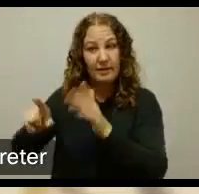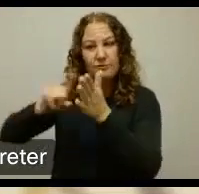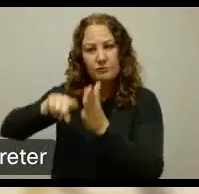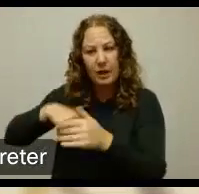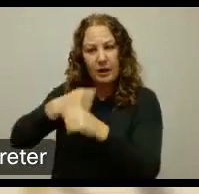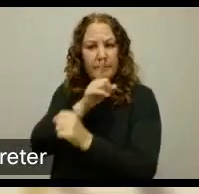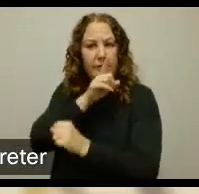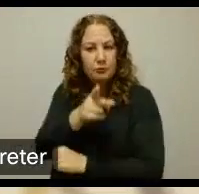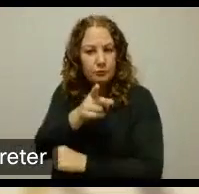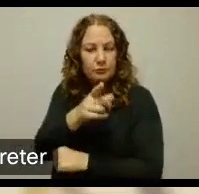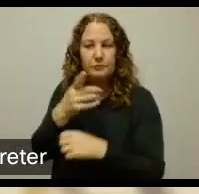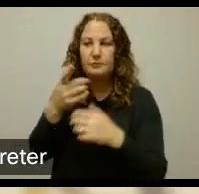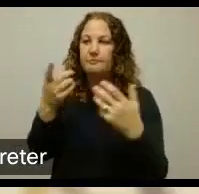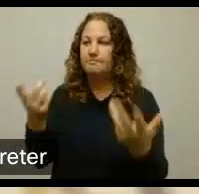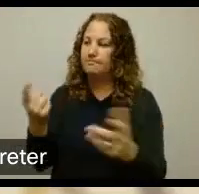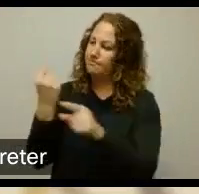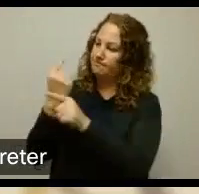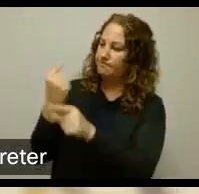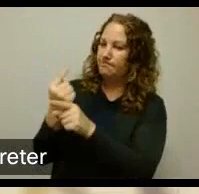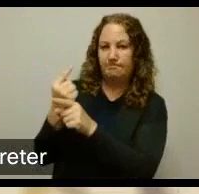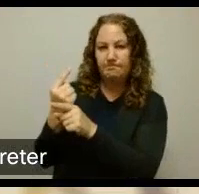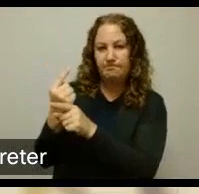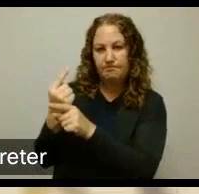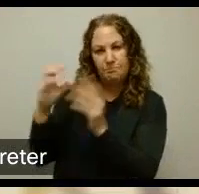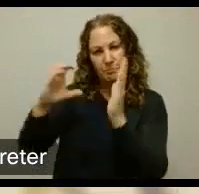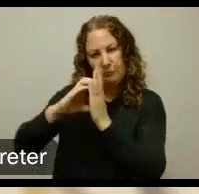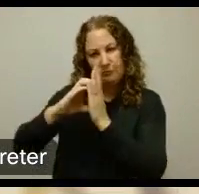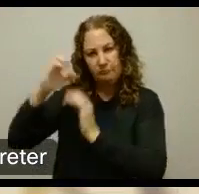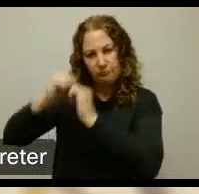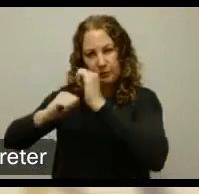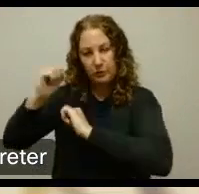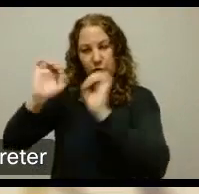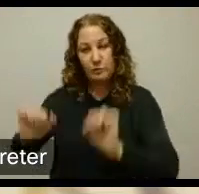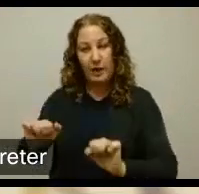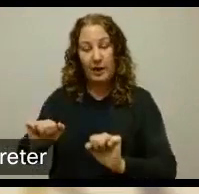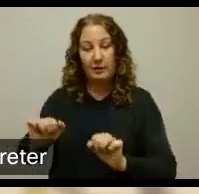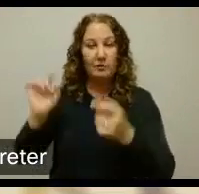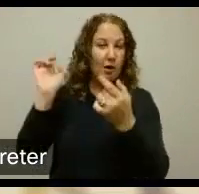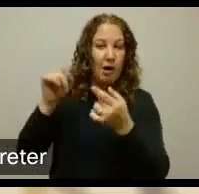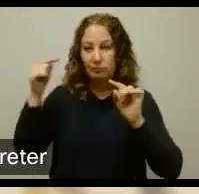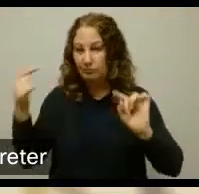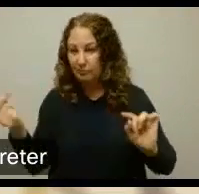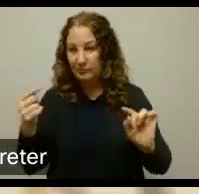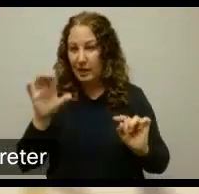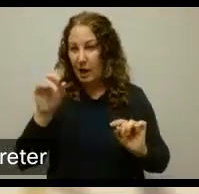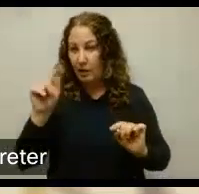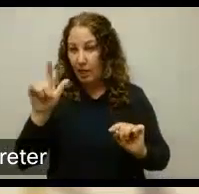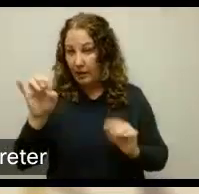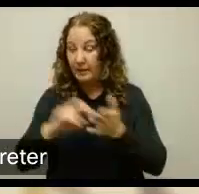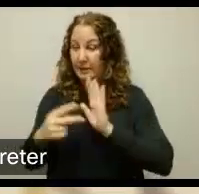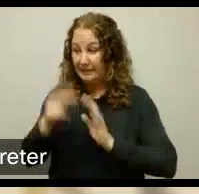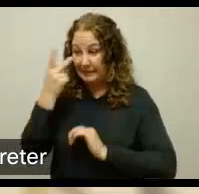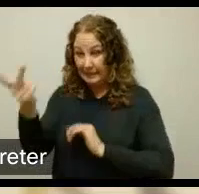have indeed written a well-organized paragraph, you can do a reverse outline, where you can look at the sentences that you've